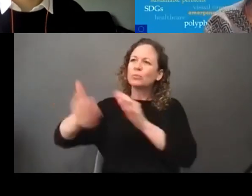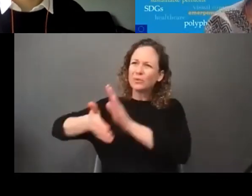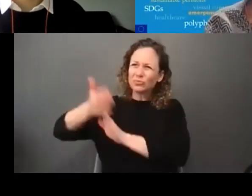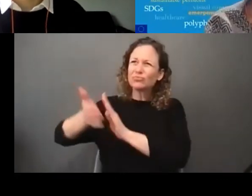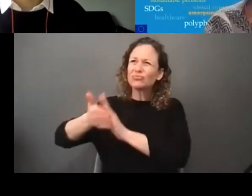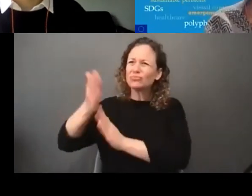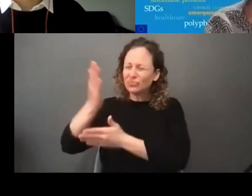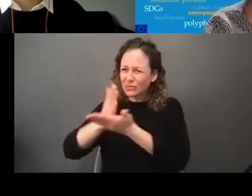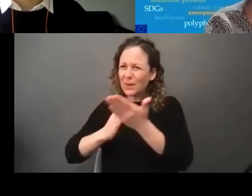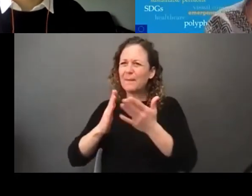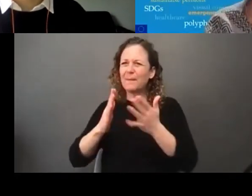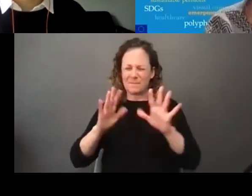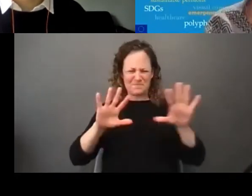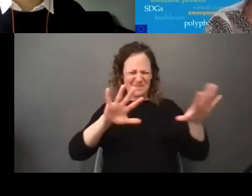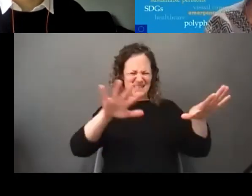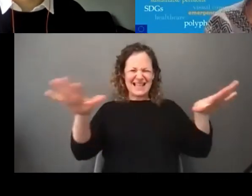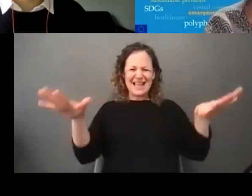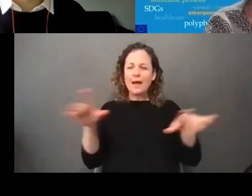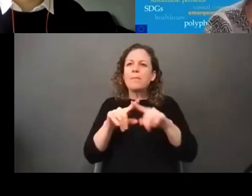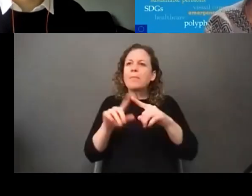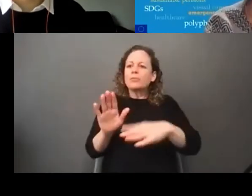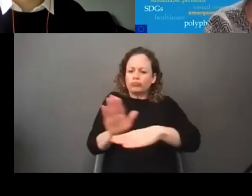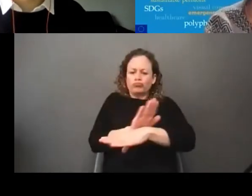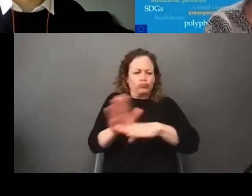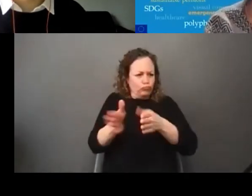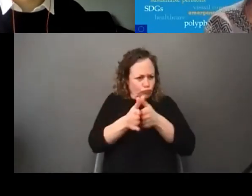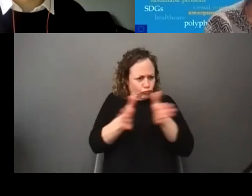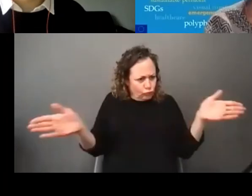to care for health and well-being of people have to be